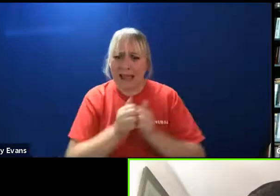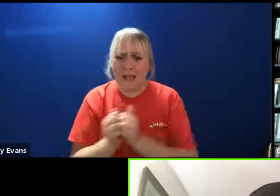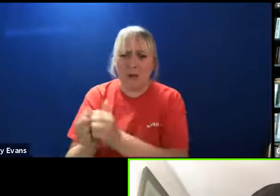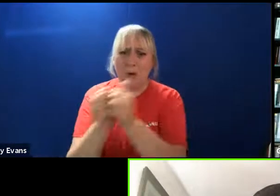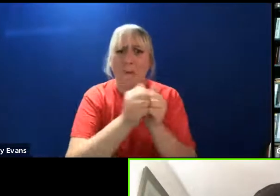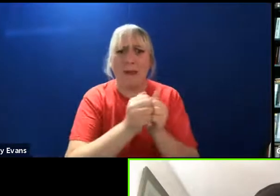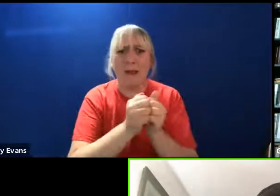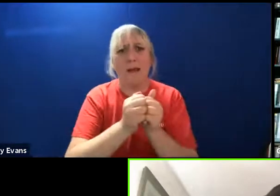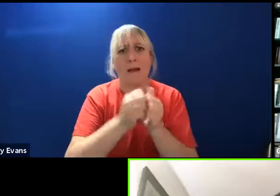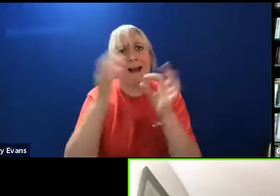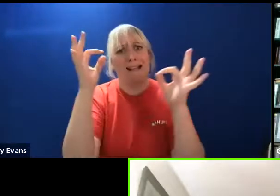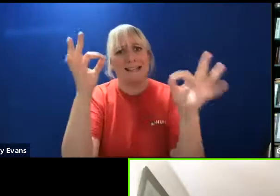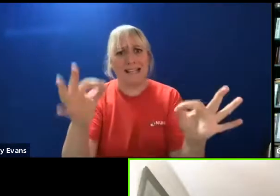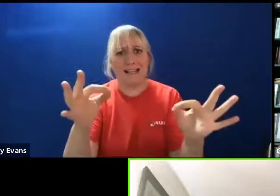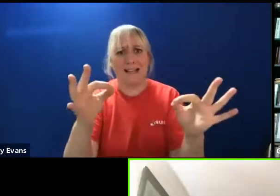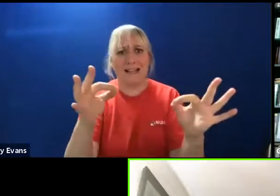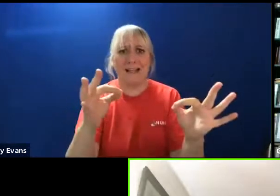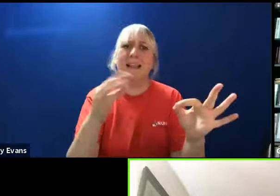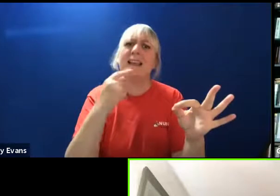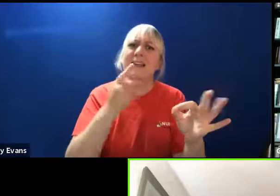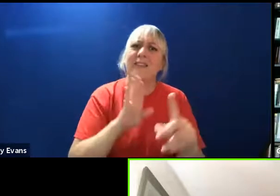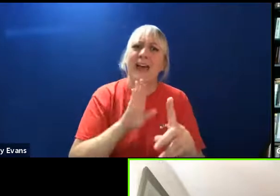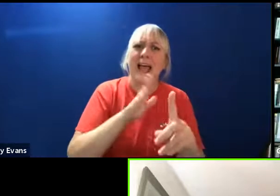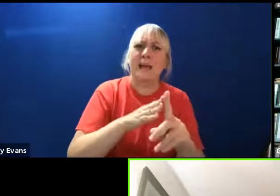is designed to other.